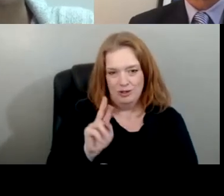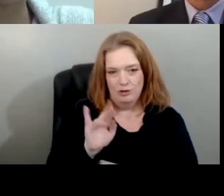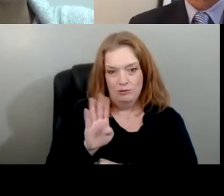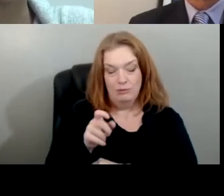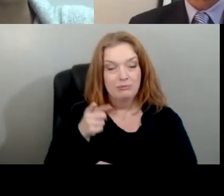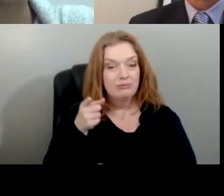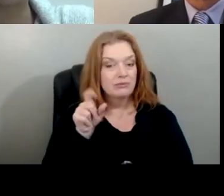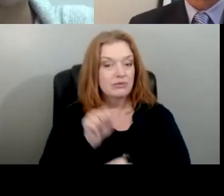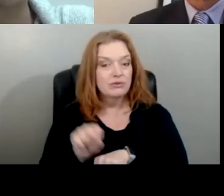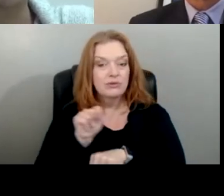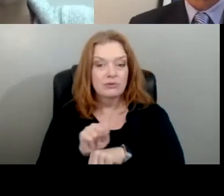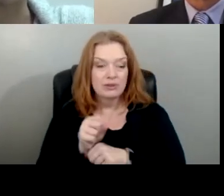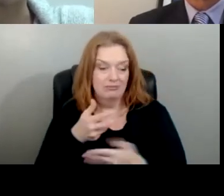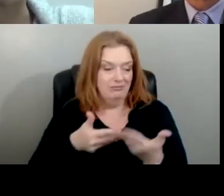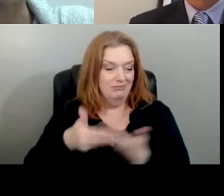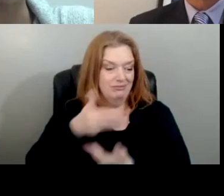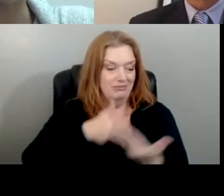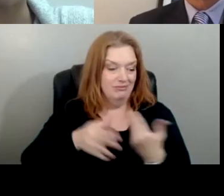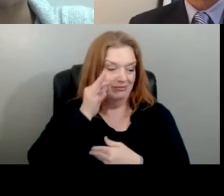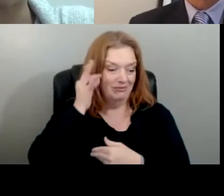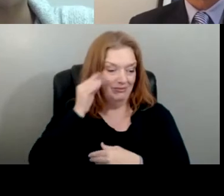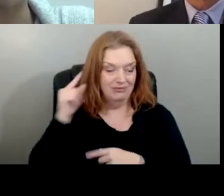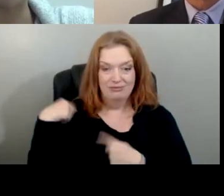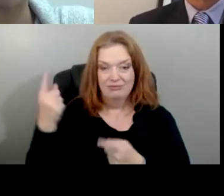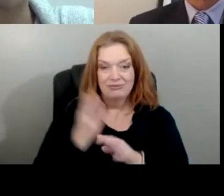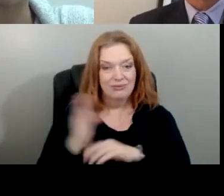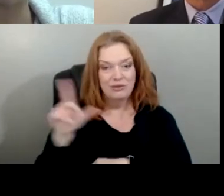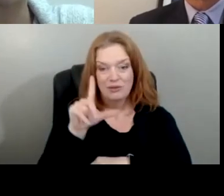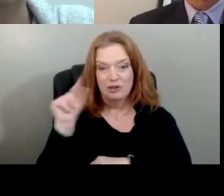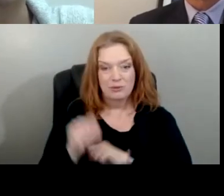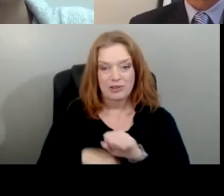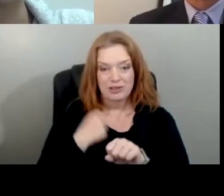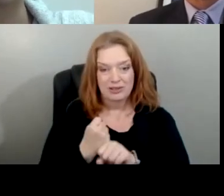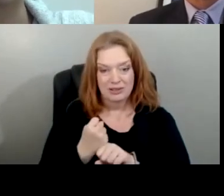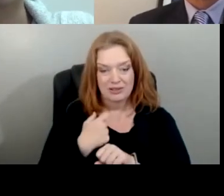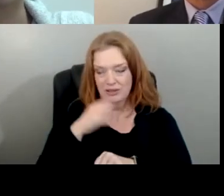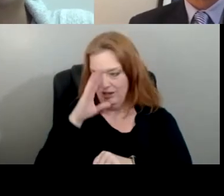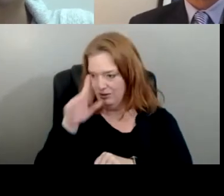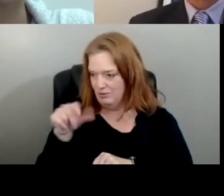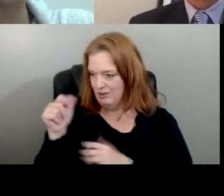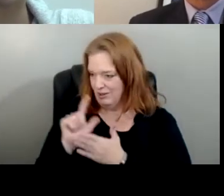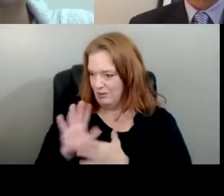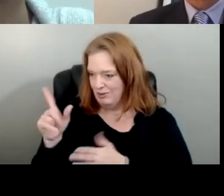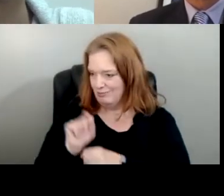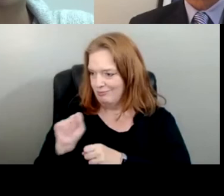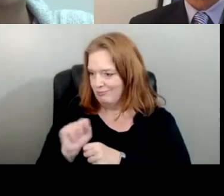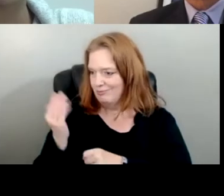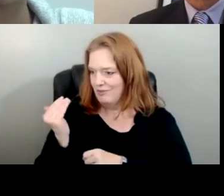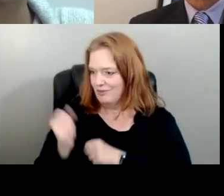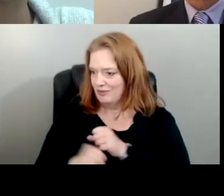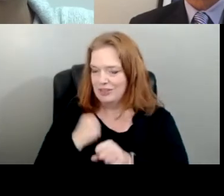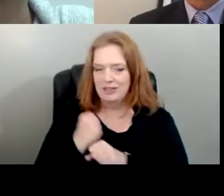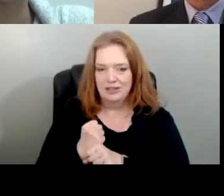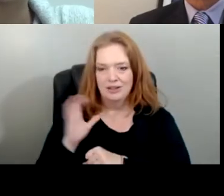in proximity to Native American communities for 2 decades. I know another lawyer who's been working nearly 15 years with the Coeur d'Alene tribe.